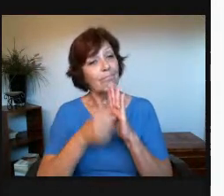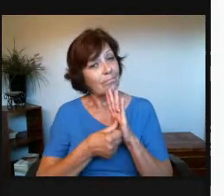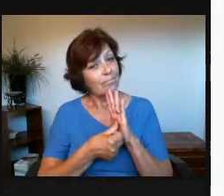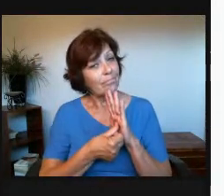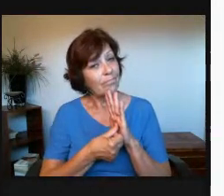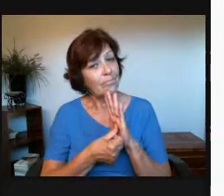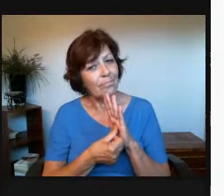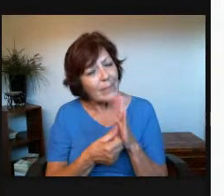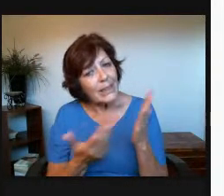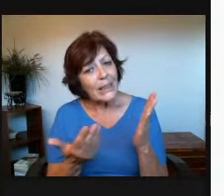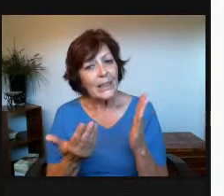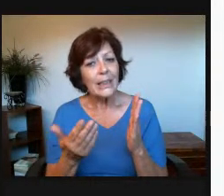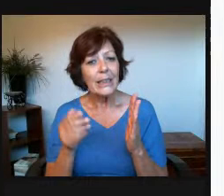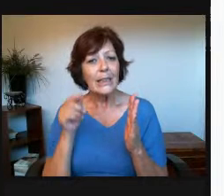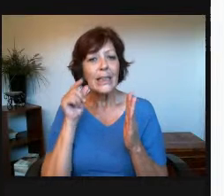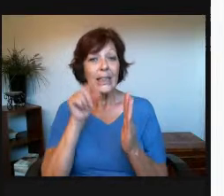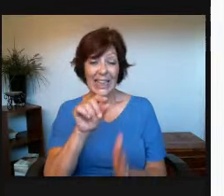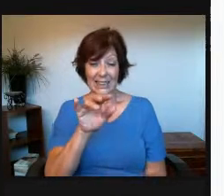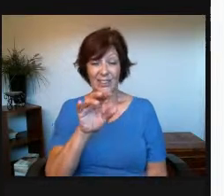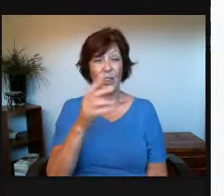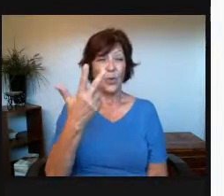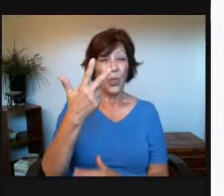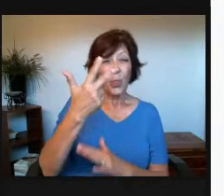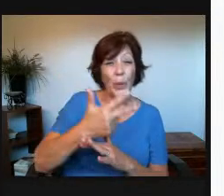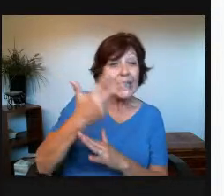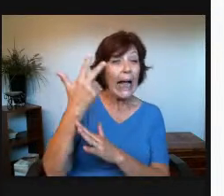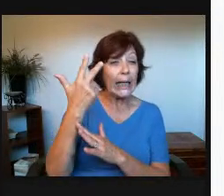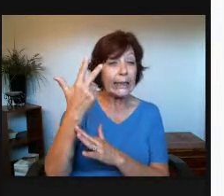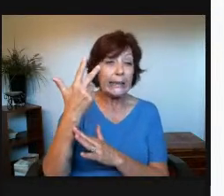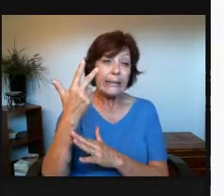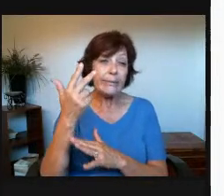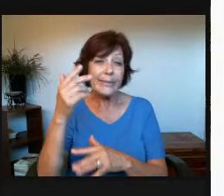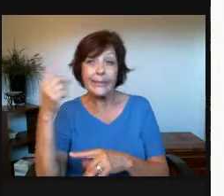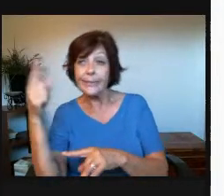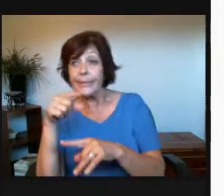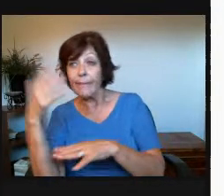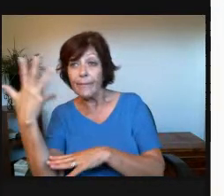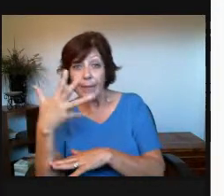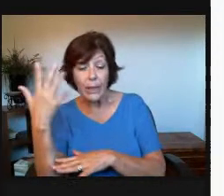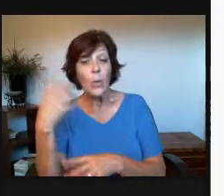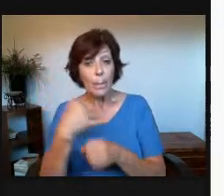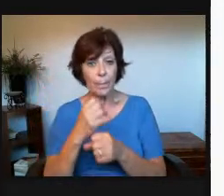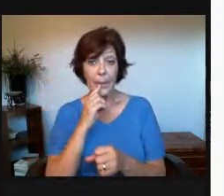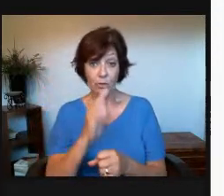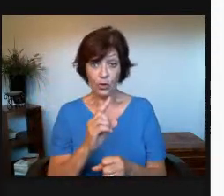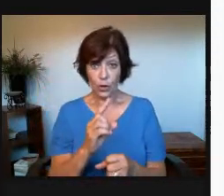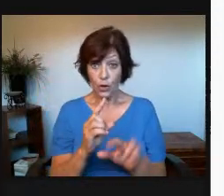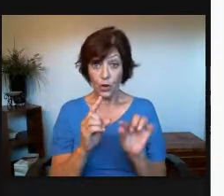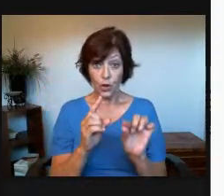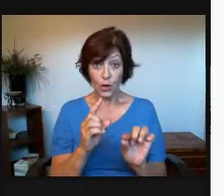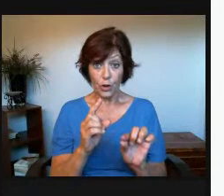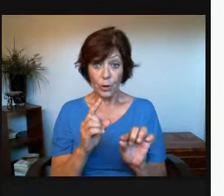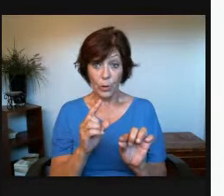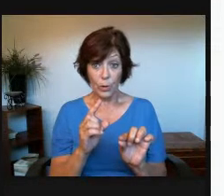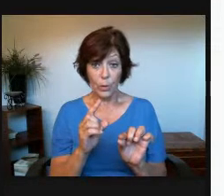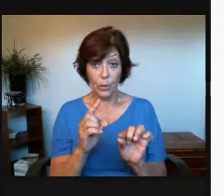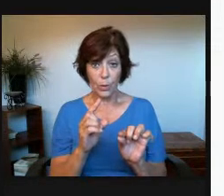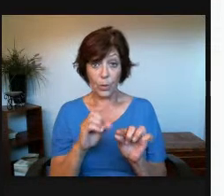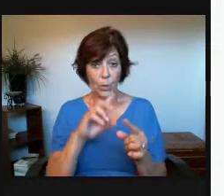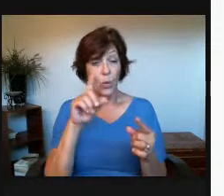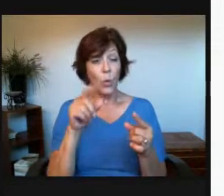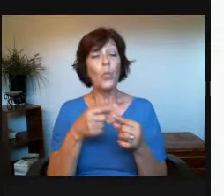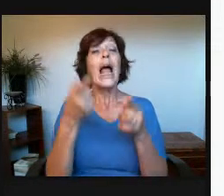the 72-hour period. We want to make sure when we had the